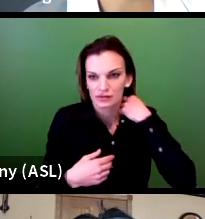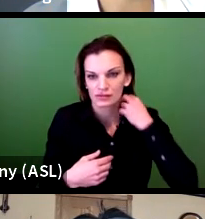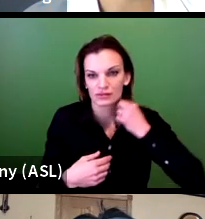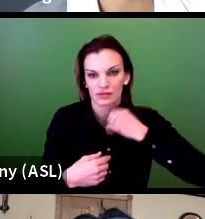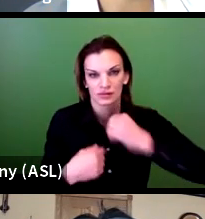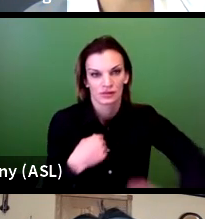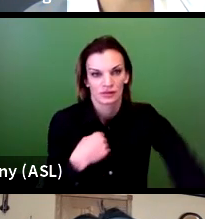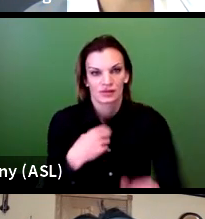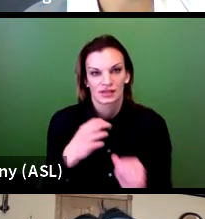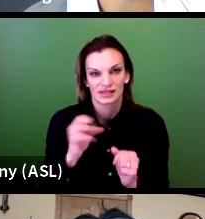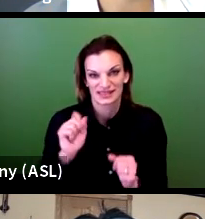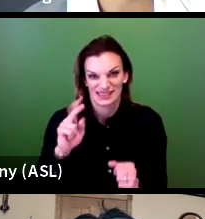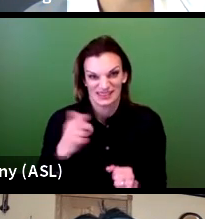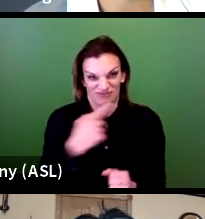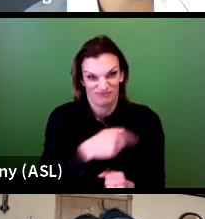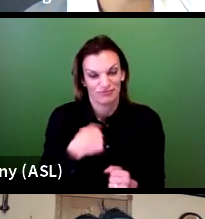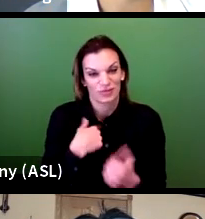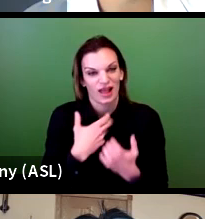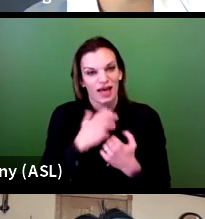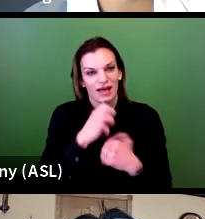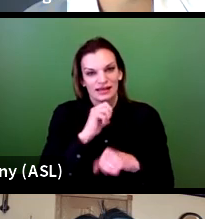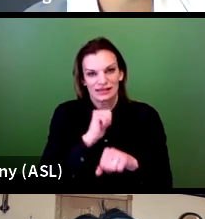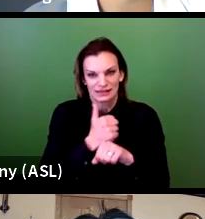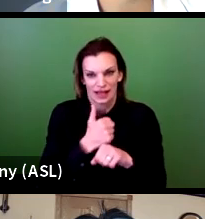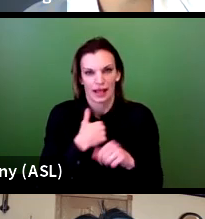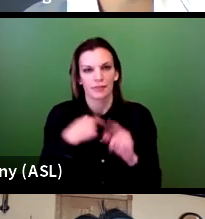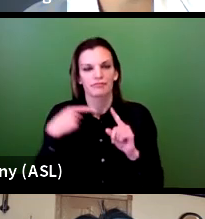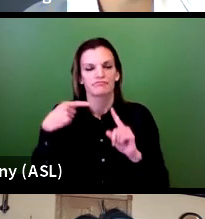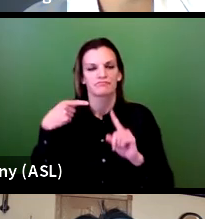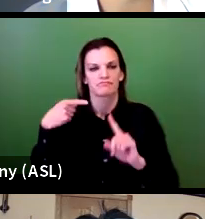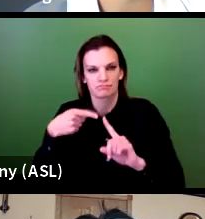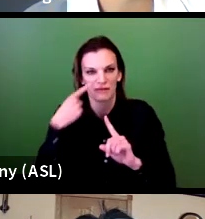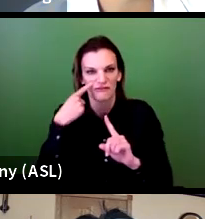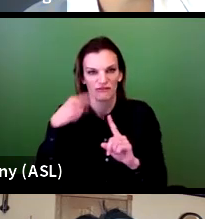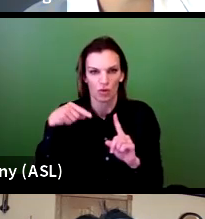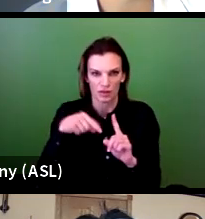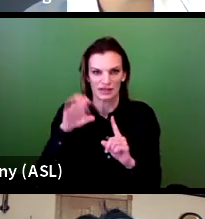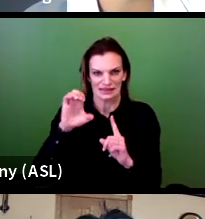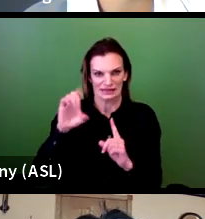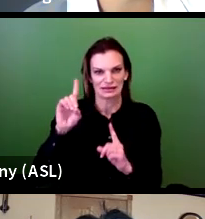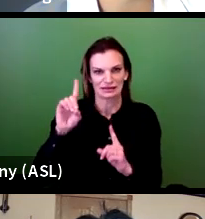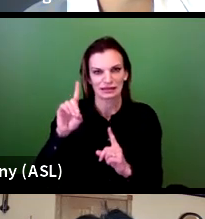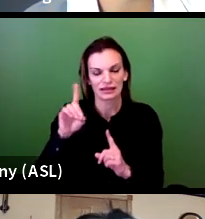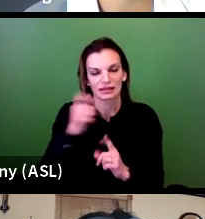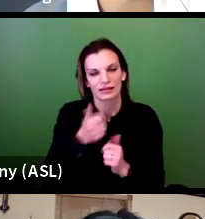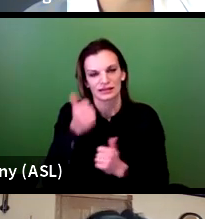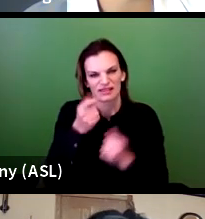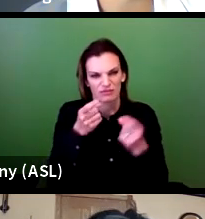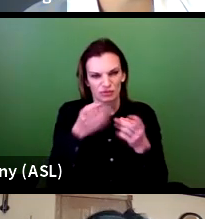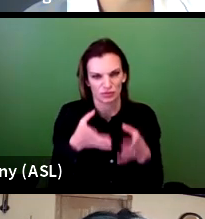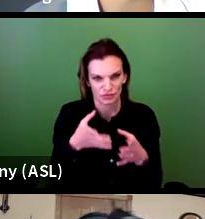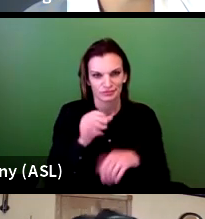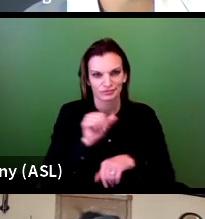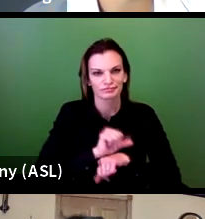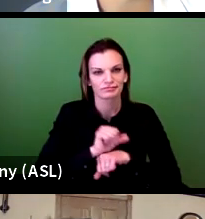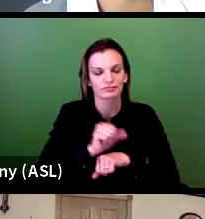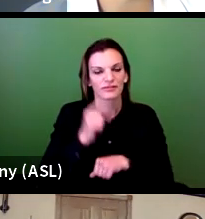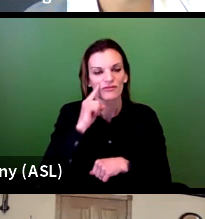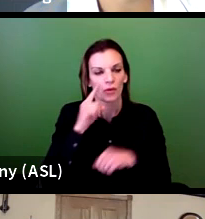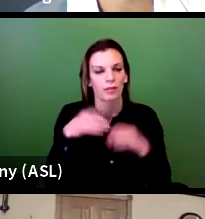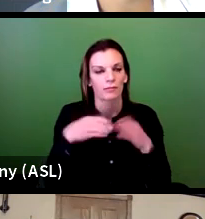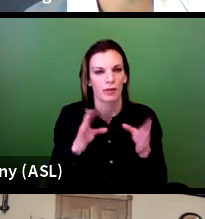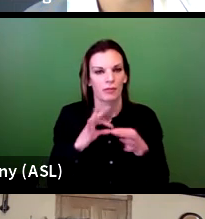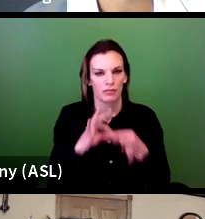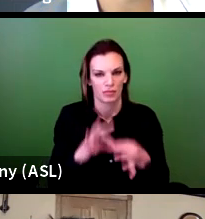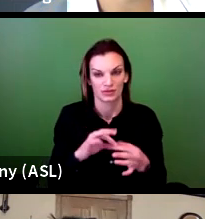now primarily for the ED, the right. attorney, and the public relations. That doesn't mean